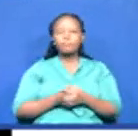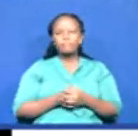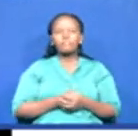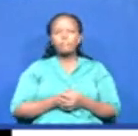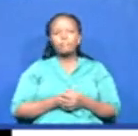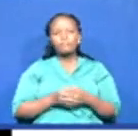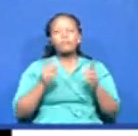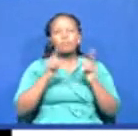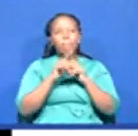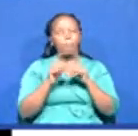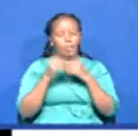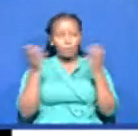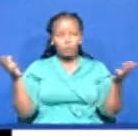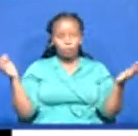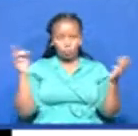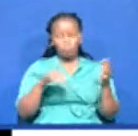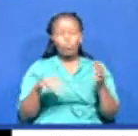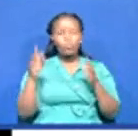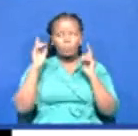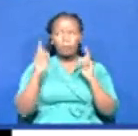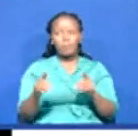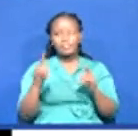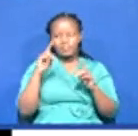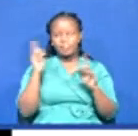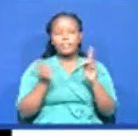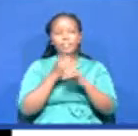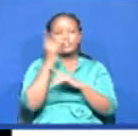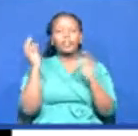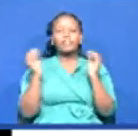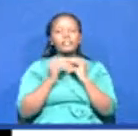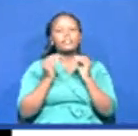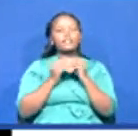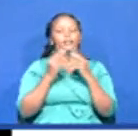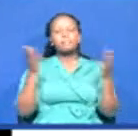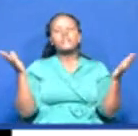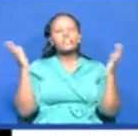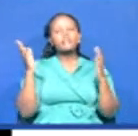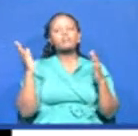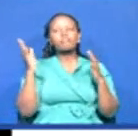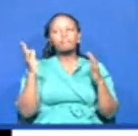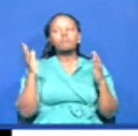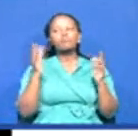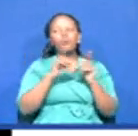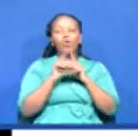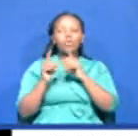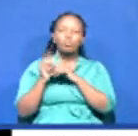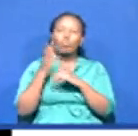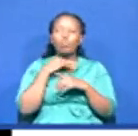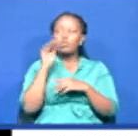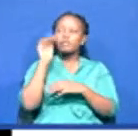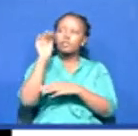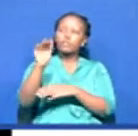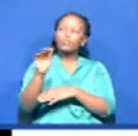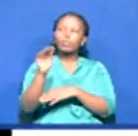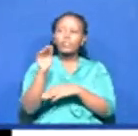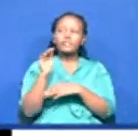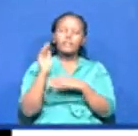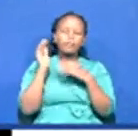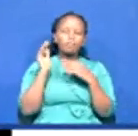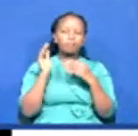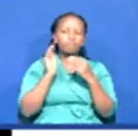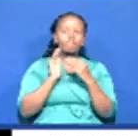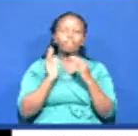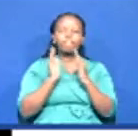And so we must start this meeting on a piety note. And so I want to request Father Nicholas Osuke to come